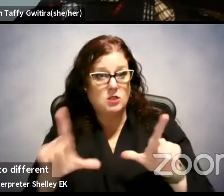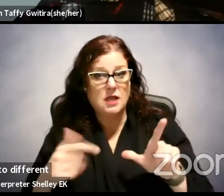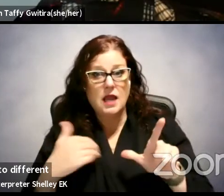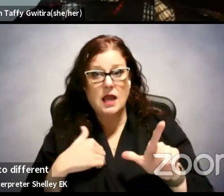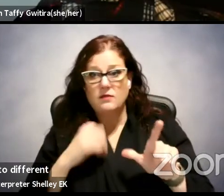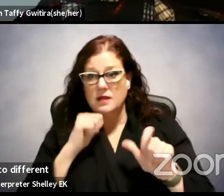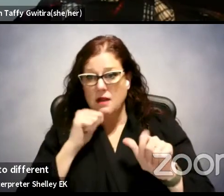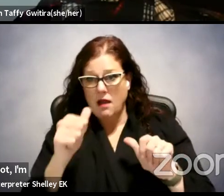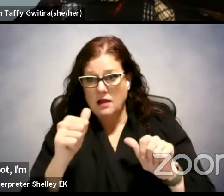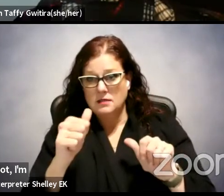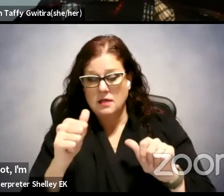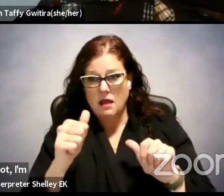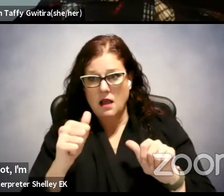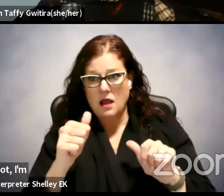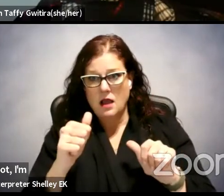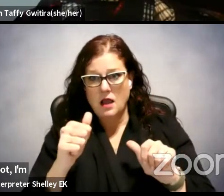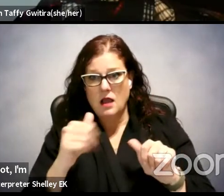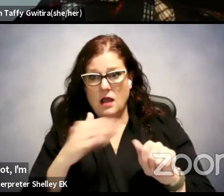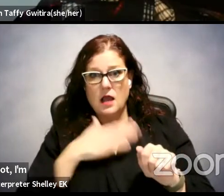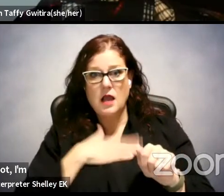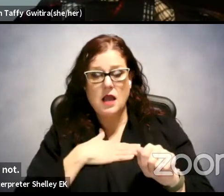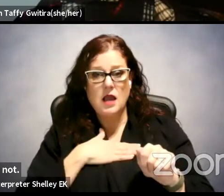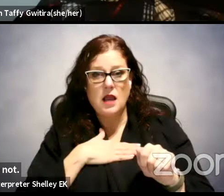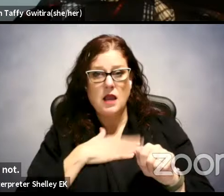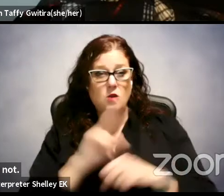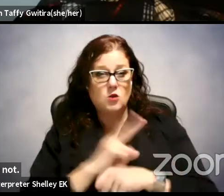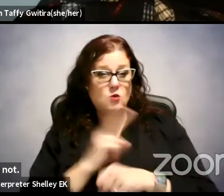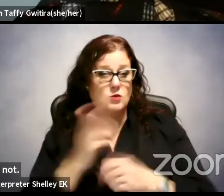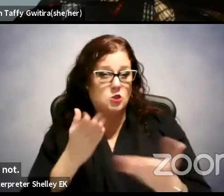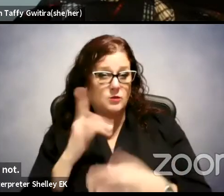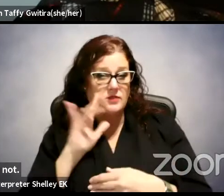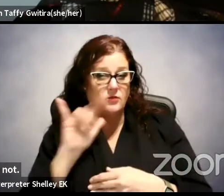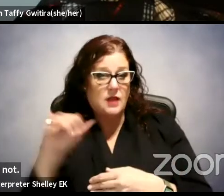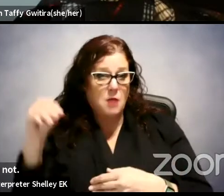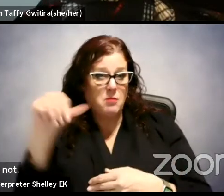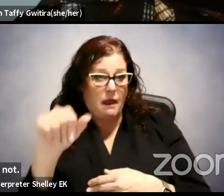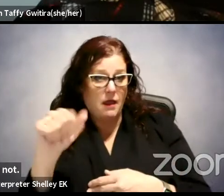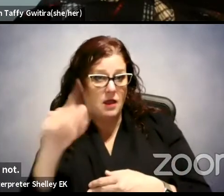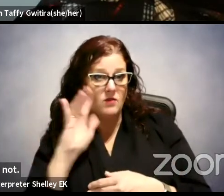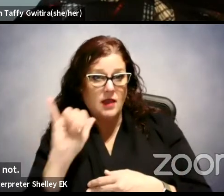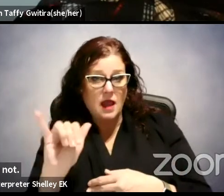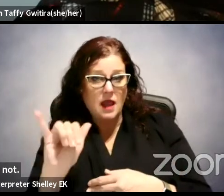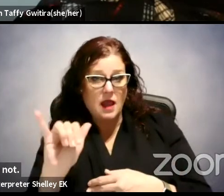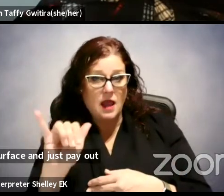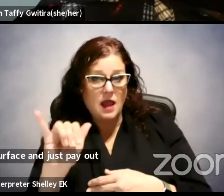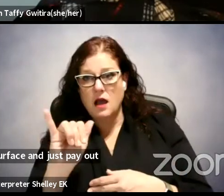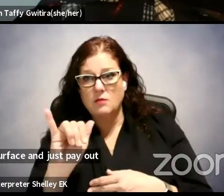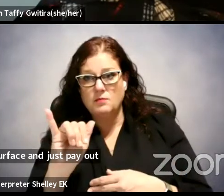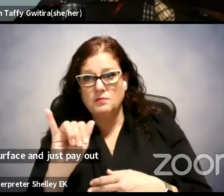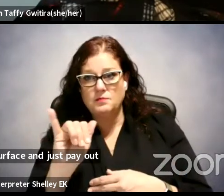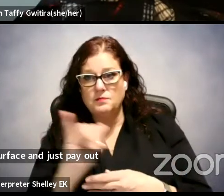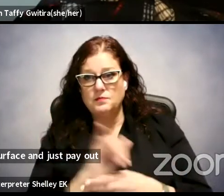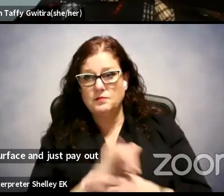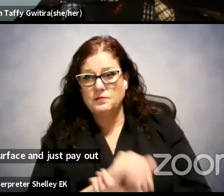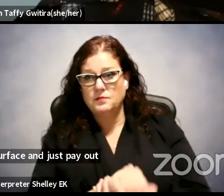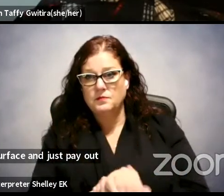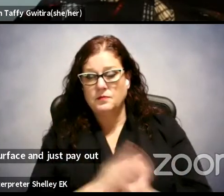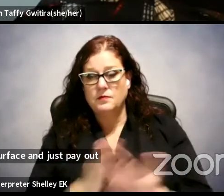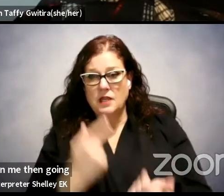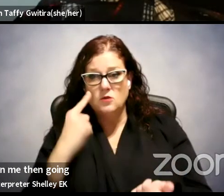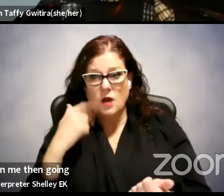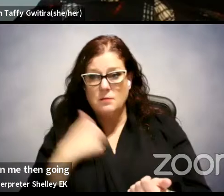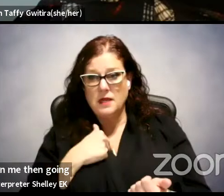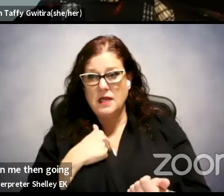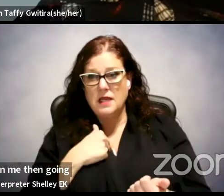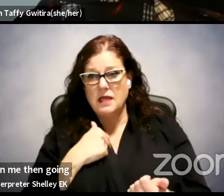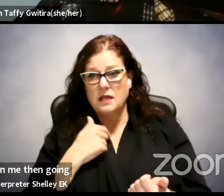not, I might just use the service and just pay out of pocket. It would just be easier on me than going out